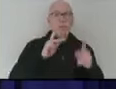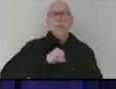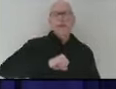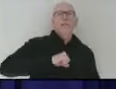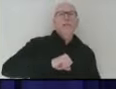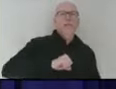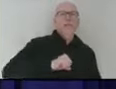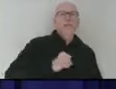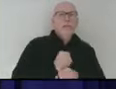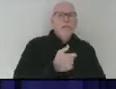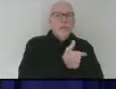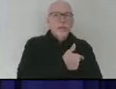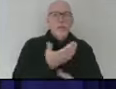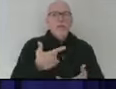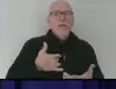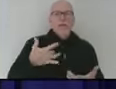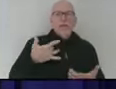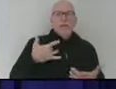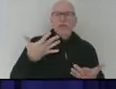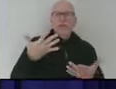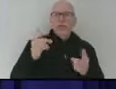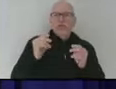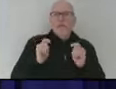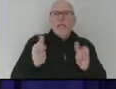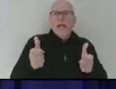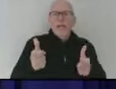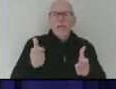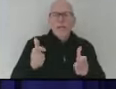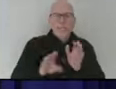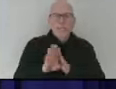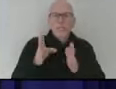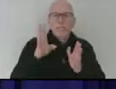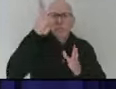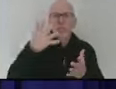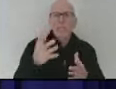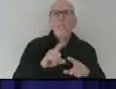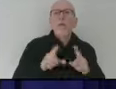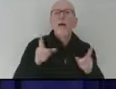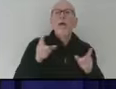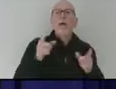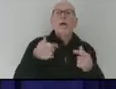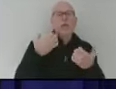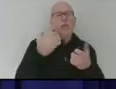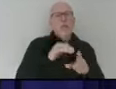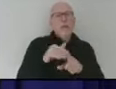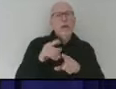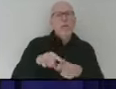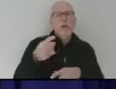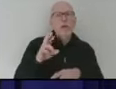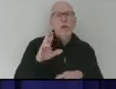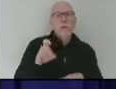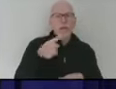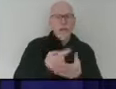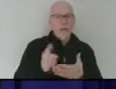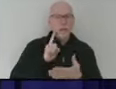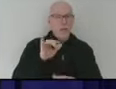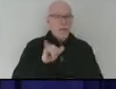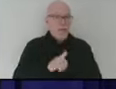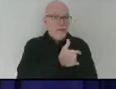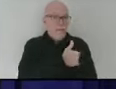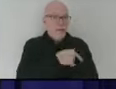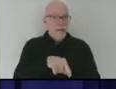vaccine, in part because they feel it has been developed quickly. But I want to remind Hoosiers of what Dr. Box said last week. This vaccine has not